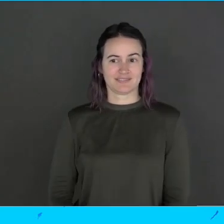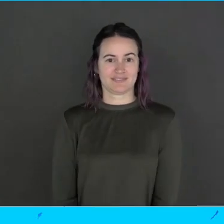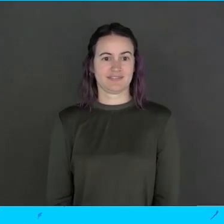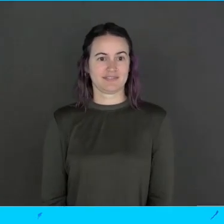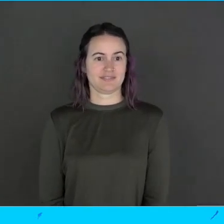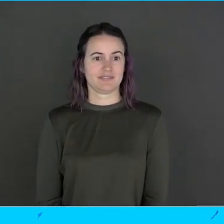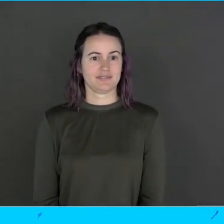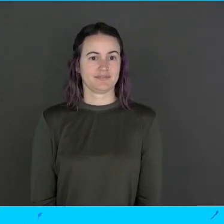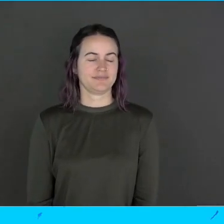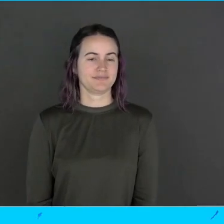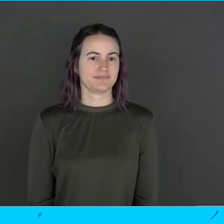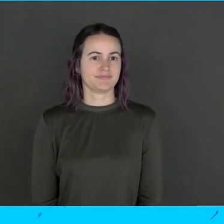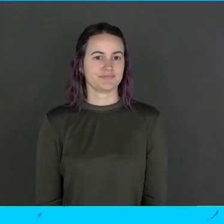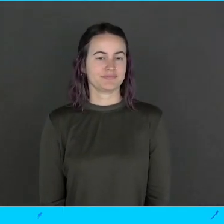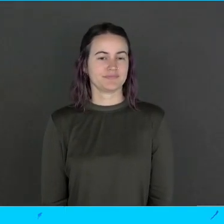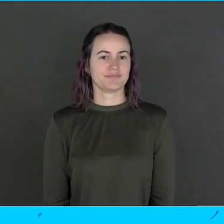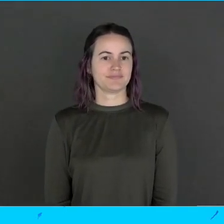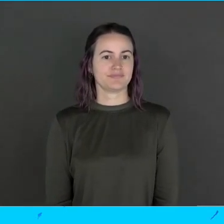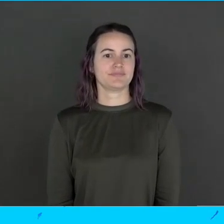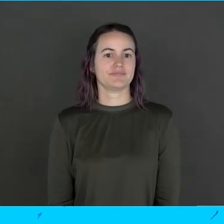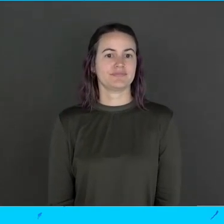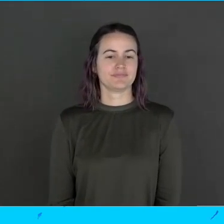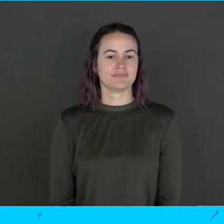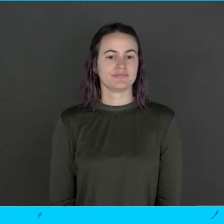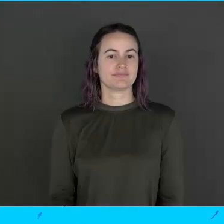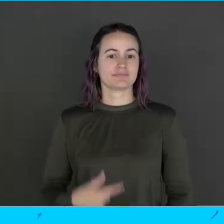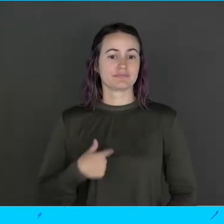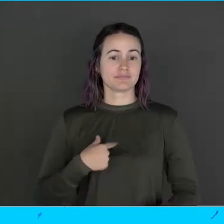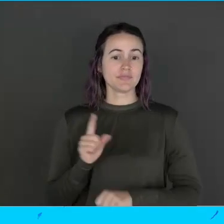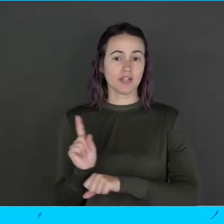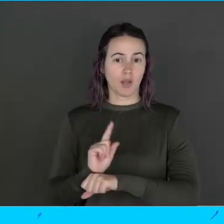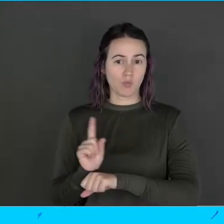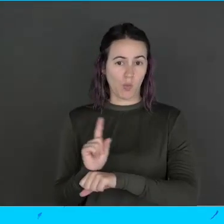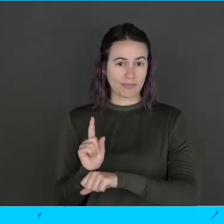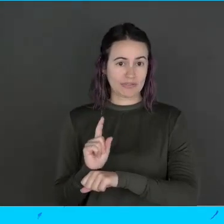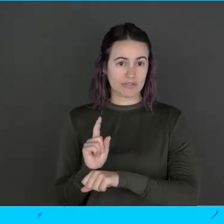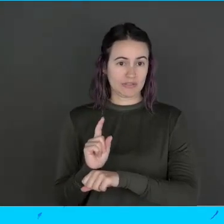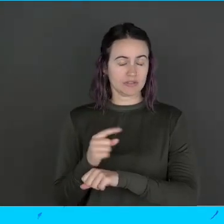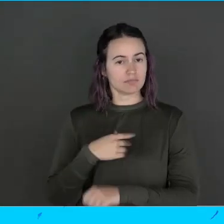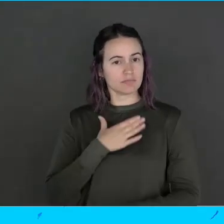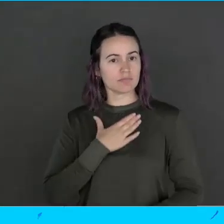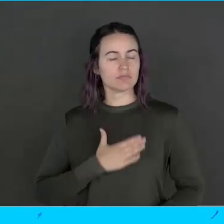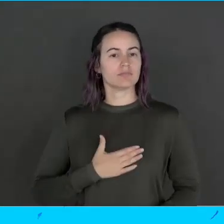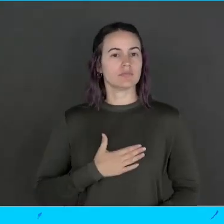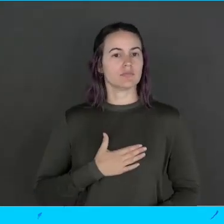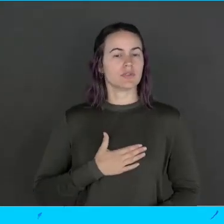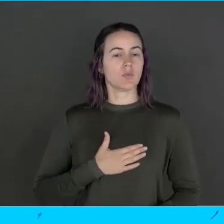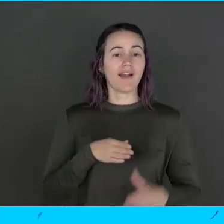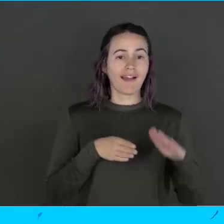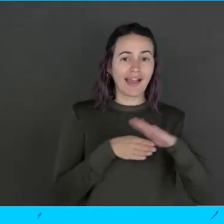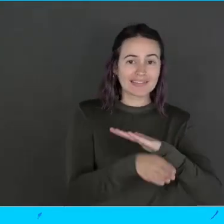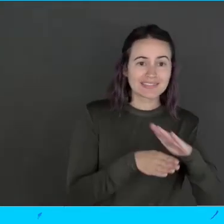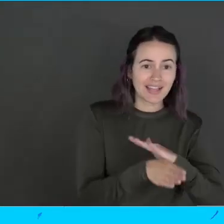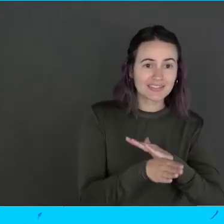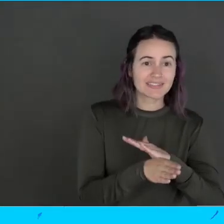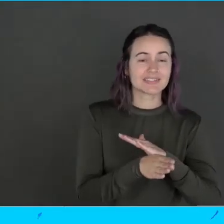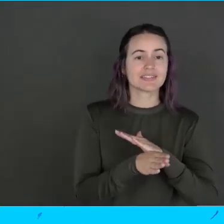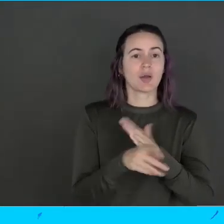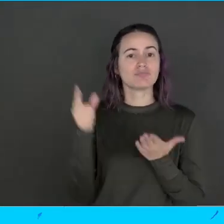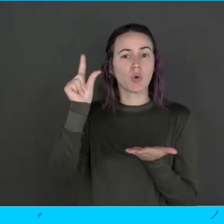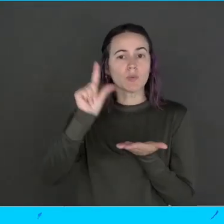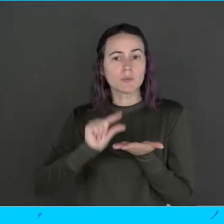system where I feel safe and secure. As part of my well-being, I would like there to be more affordable, accessible, and more friendly healthcare